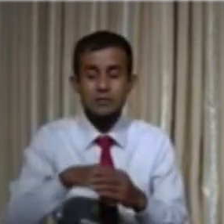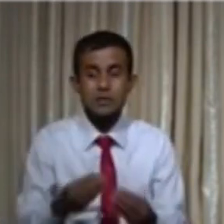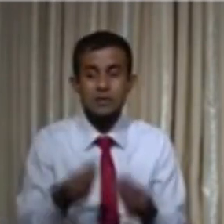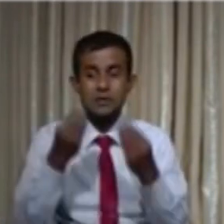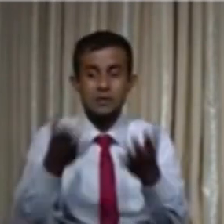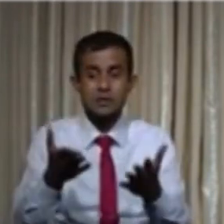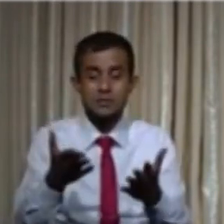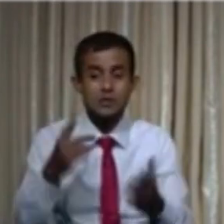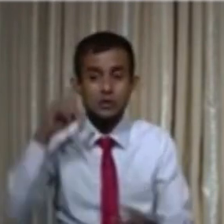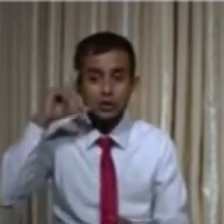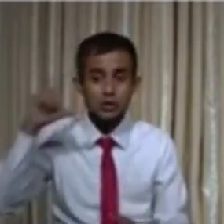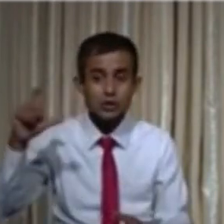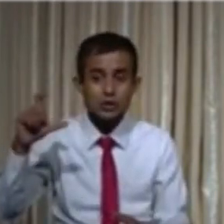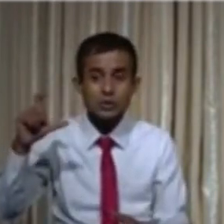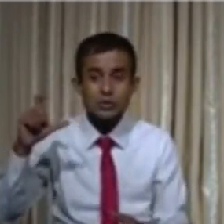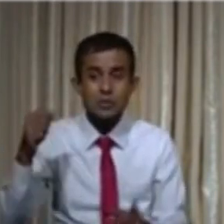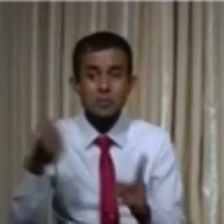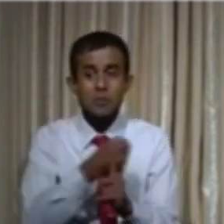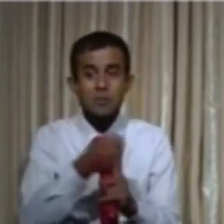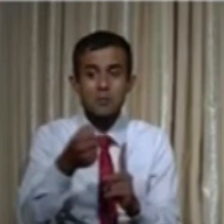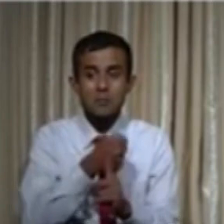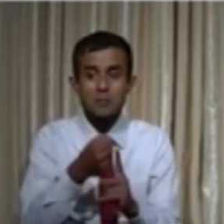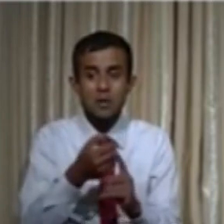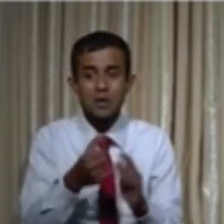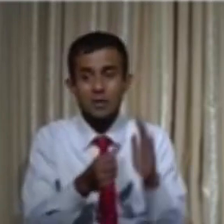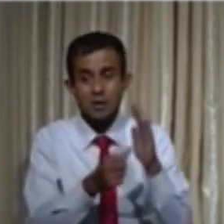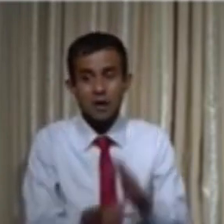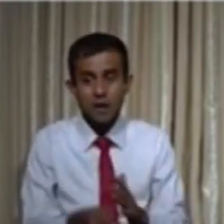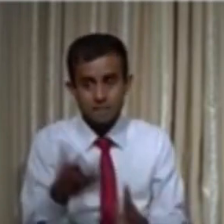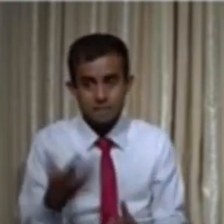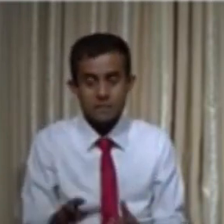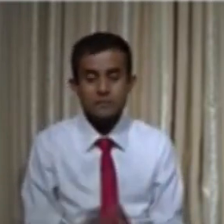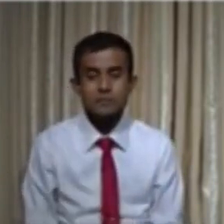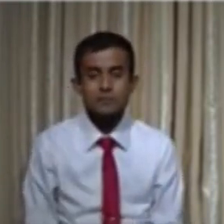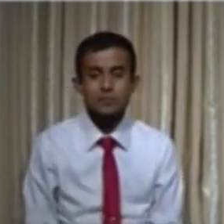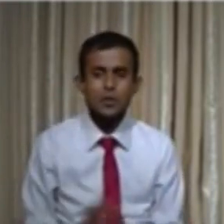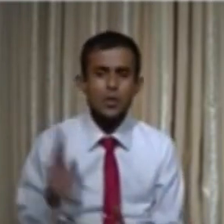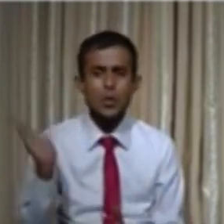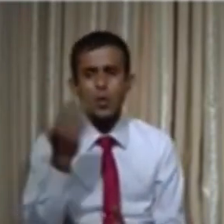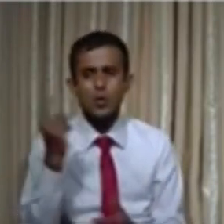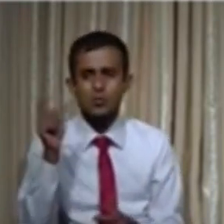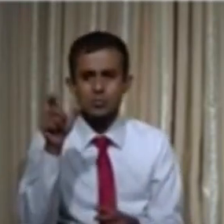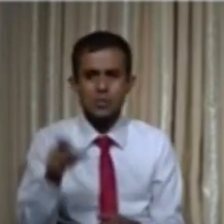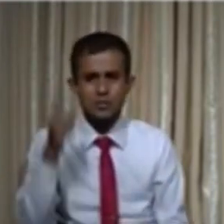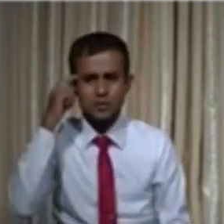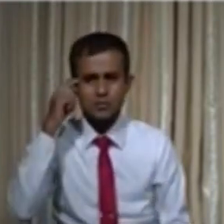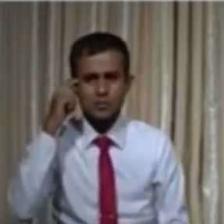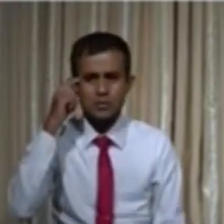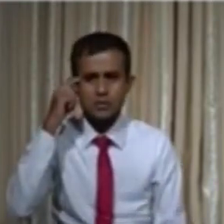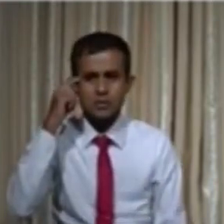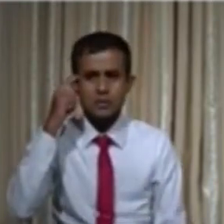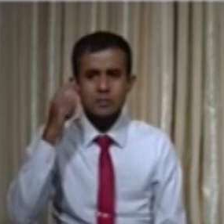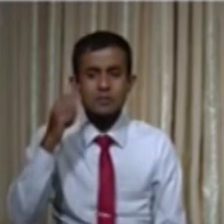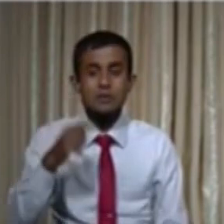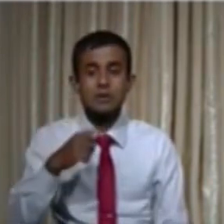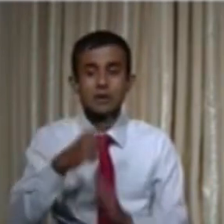if anyone tries to make that position out, that it is a benign influence over Sri Lanka, they are lying. It is